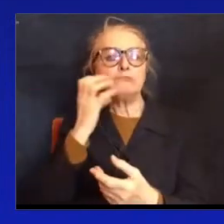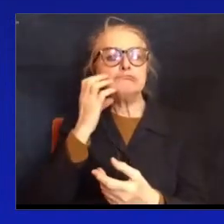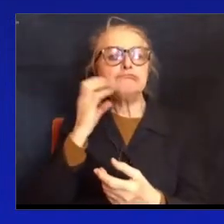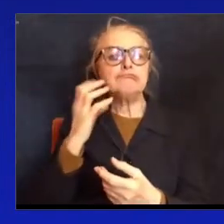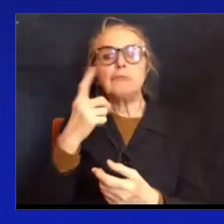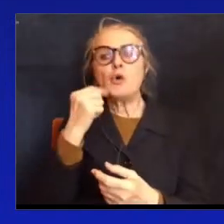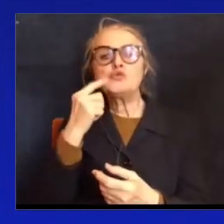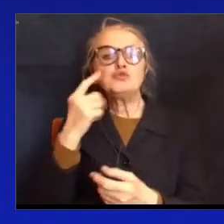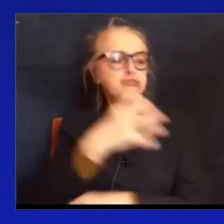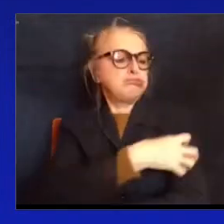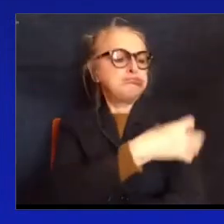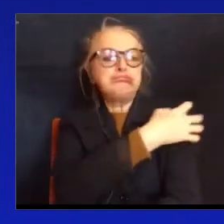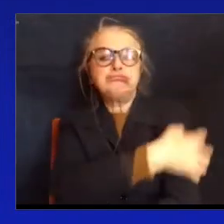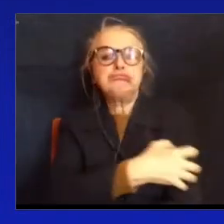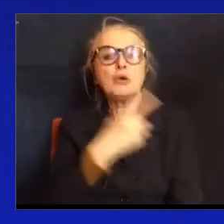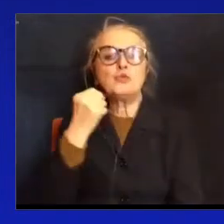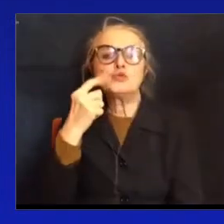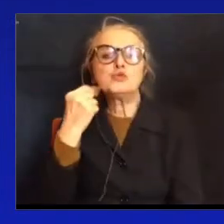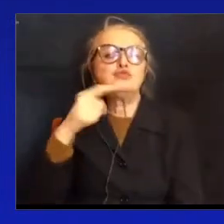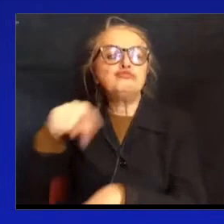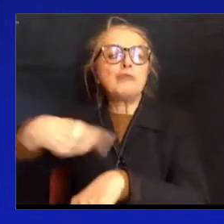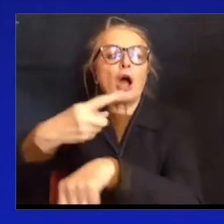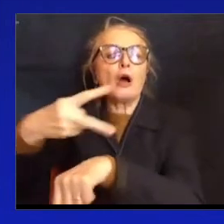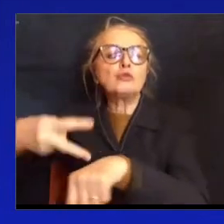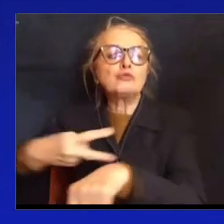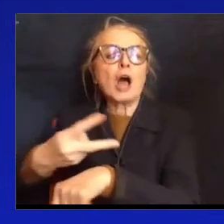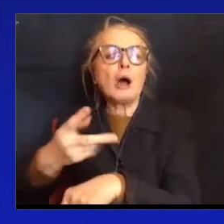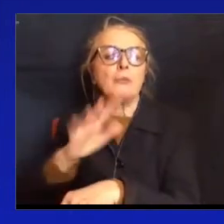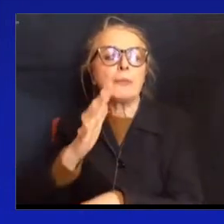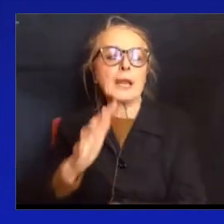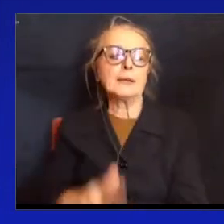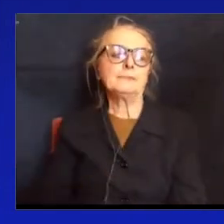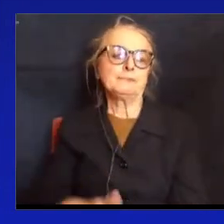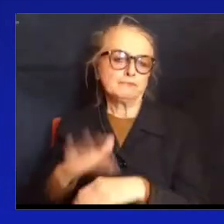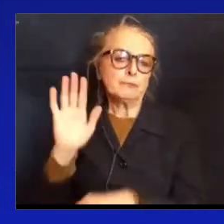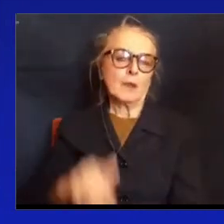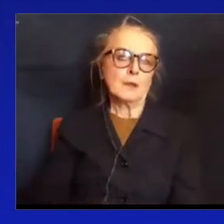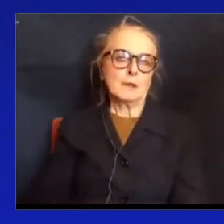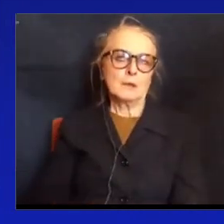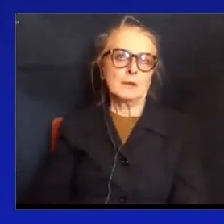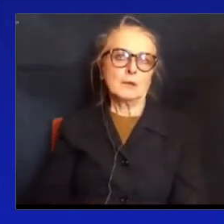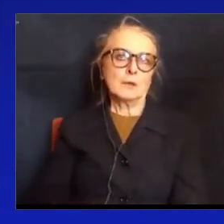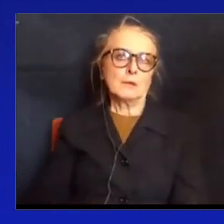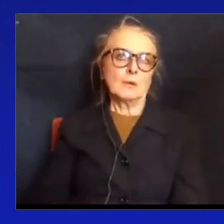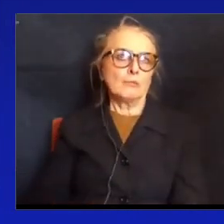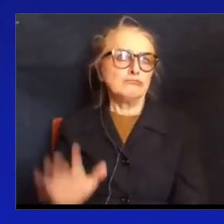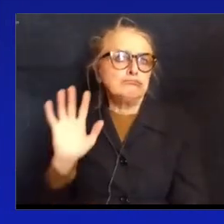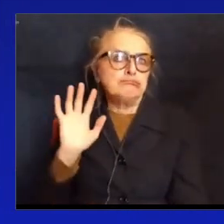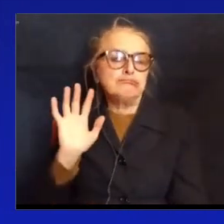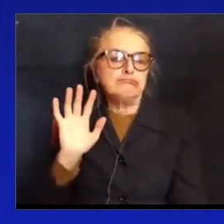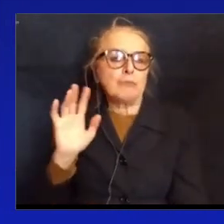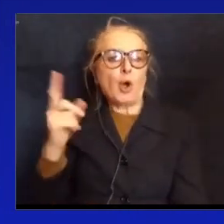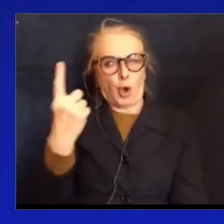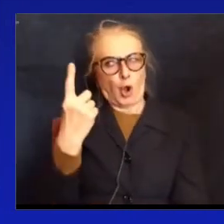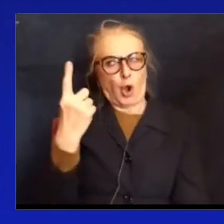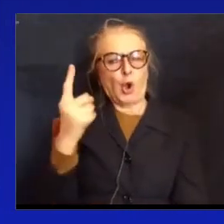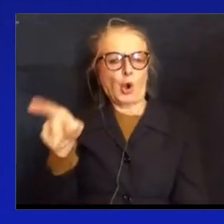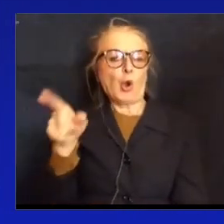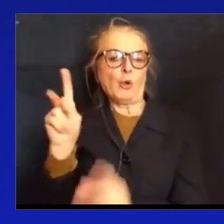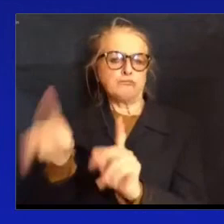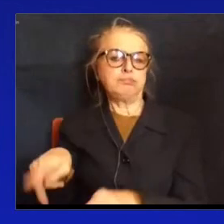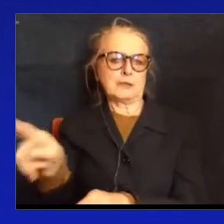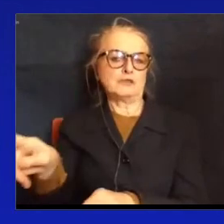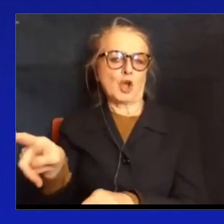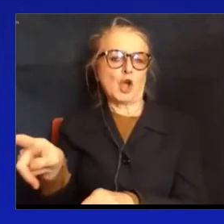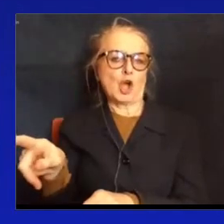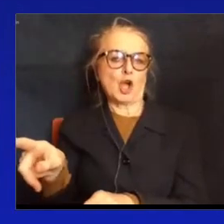might expect. I think there was one instance of anaphylaxis, which is an allergic reaction.